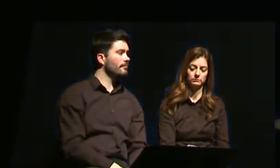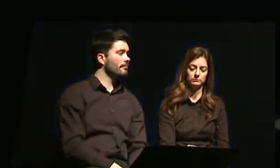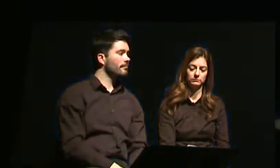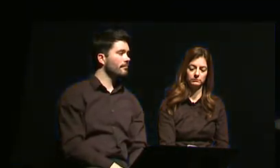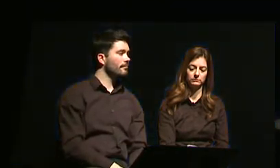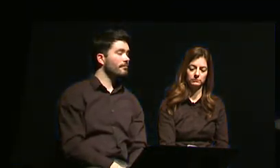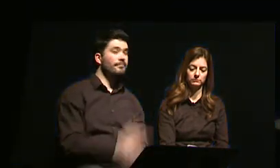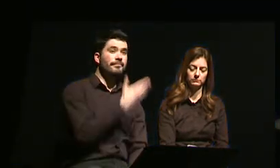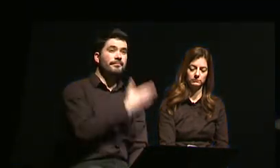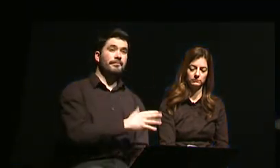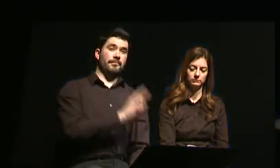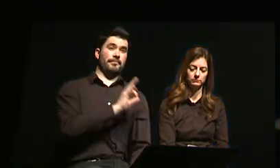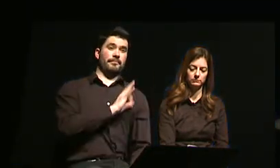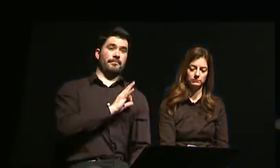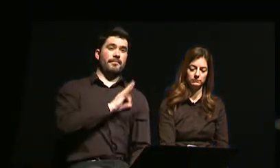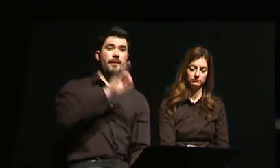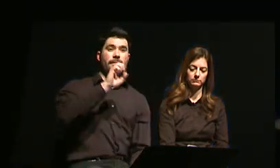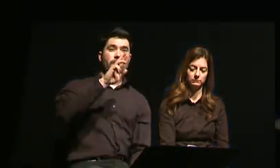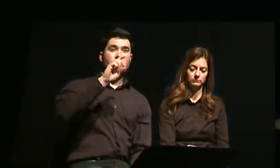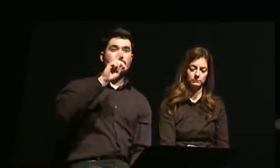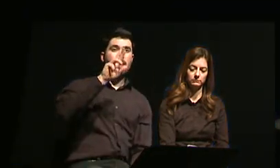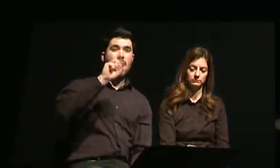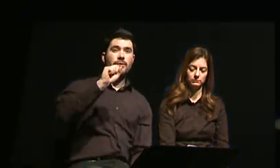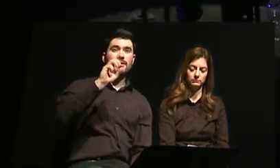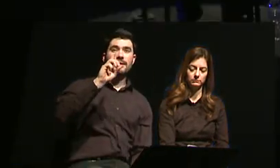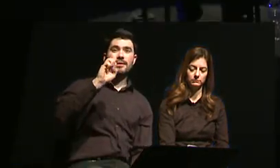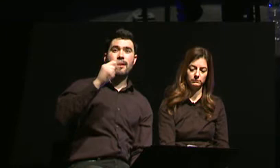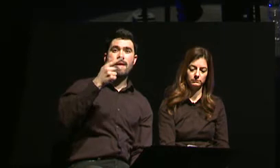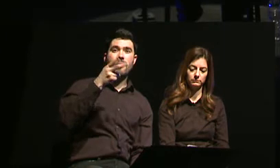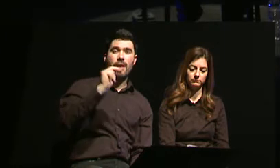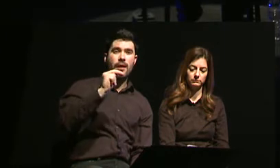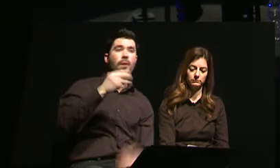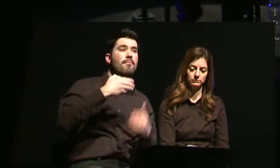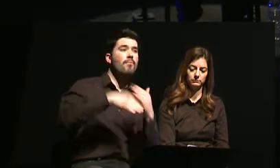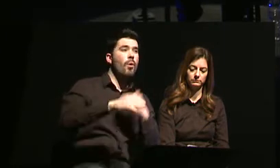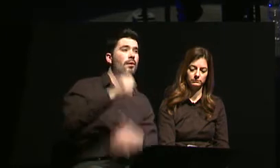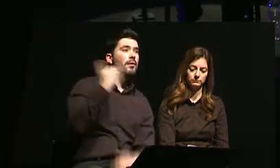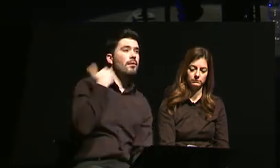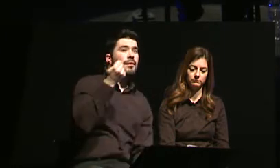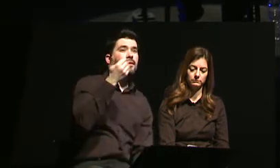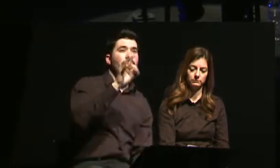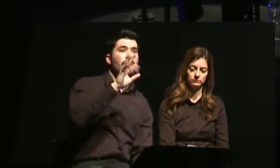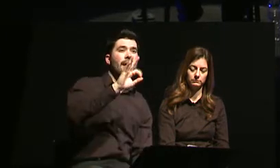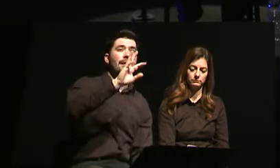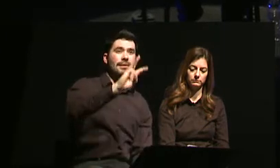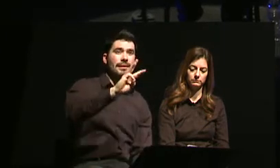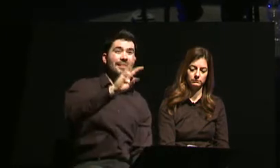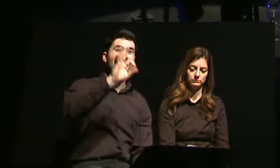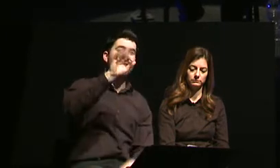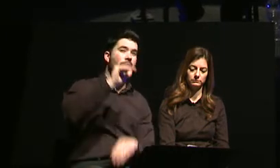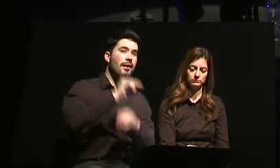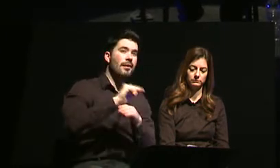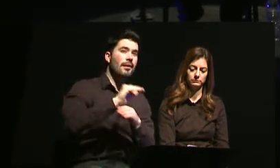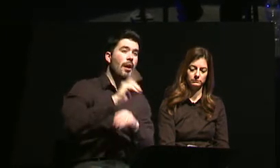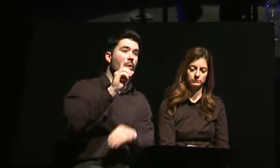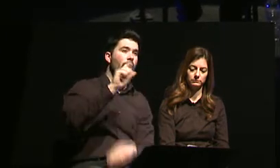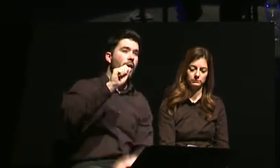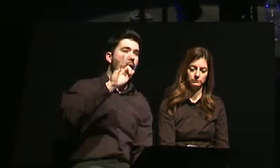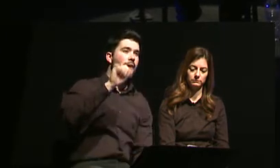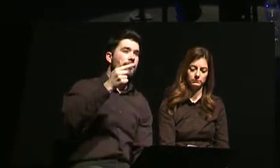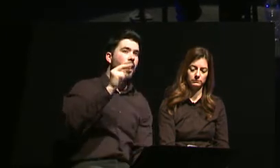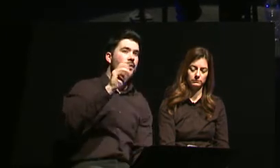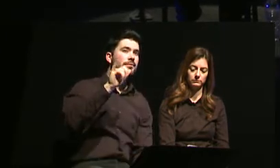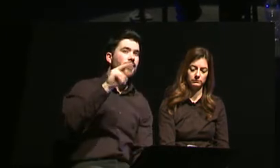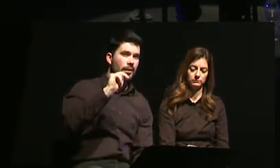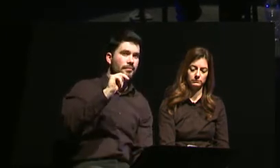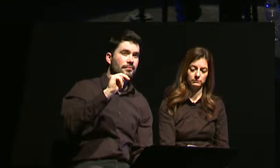My name is Firdaus Dehkan. I was born on April 20th, 1996 at 9 p.m. in Kabul, Afghanistan,